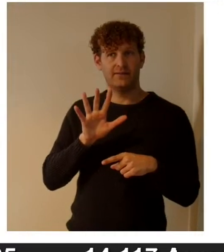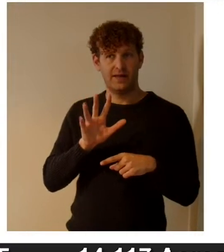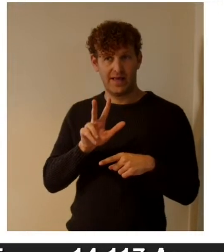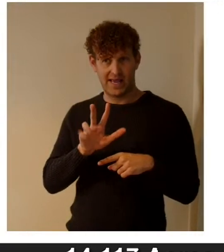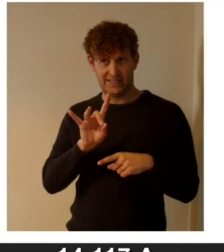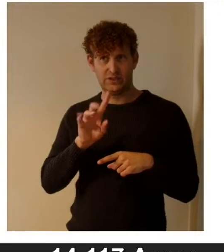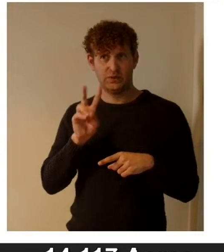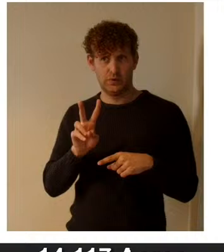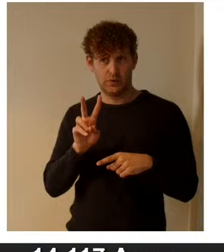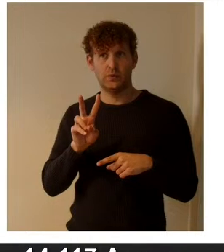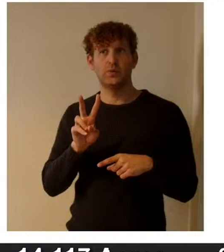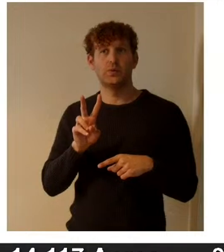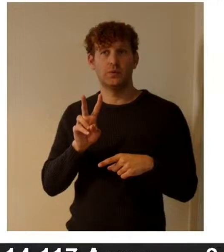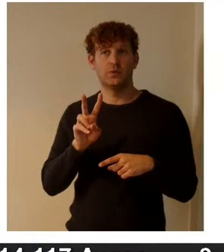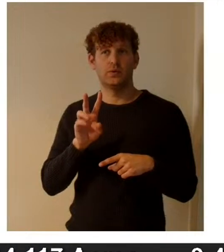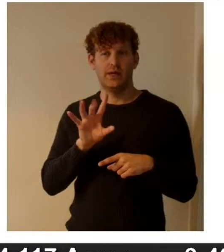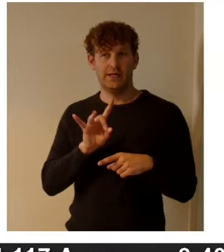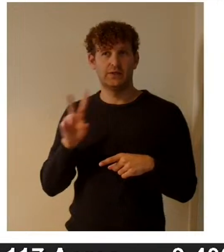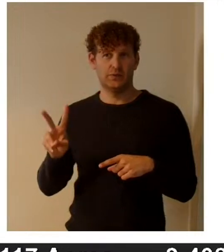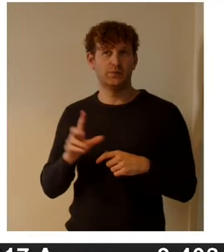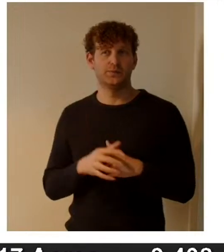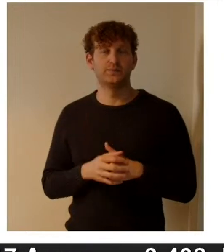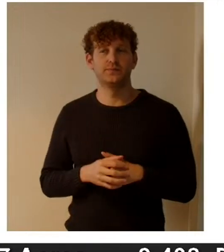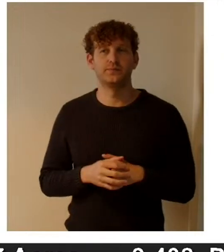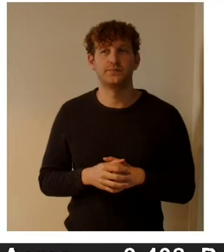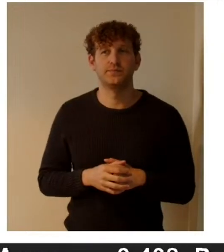800-593-8222. Thanks.